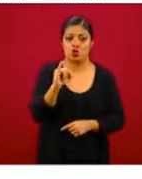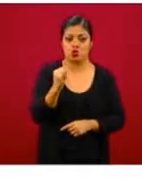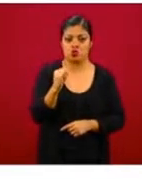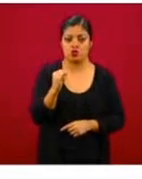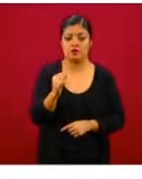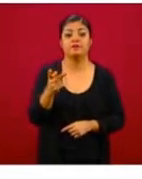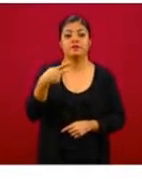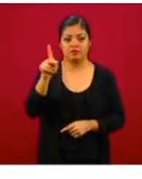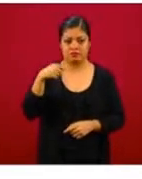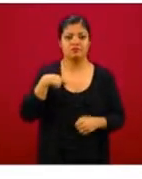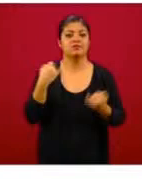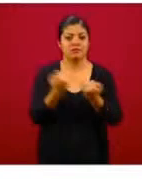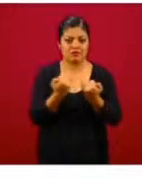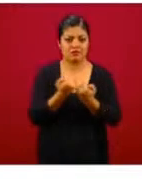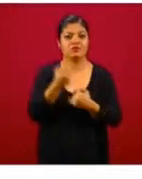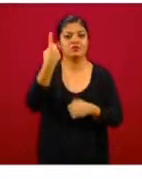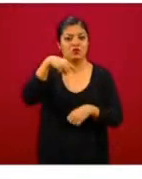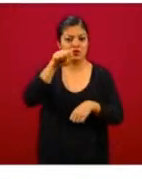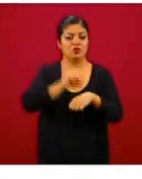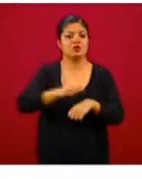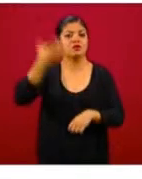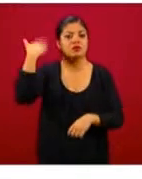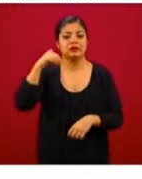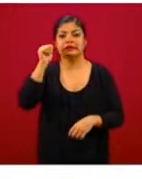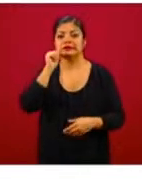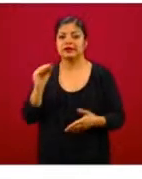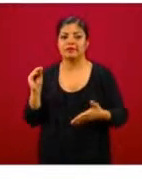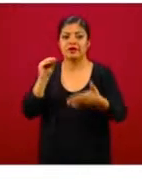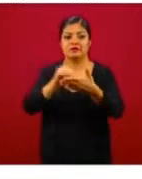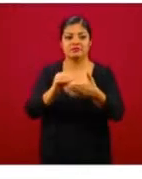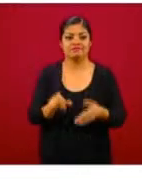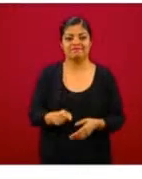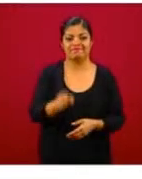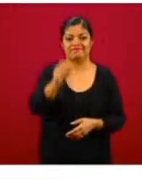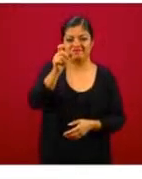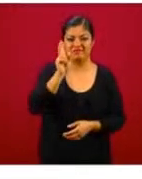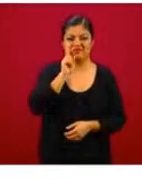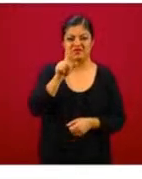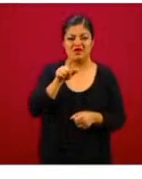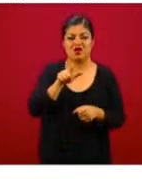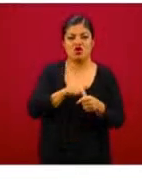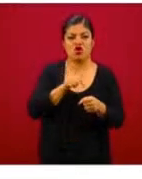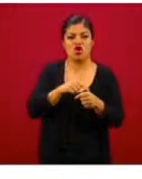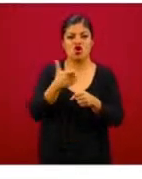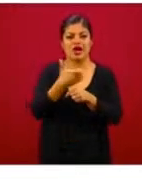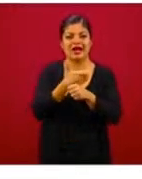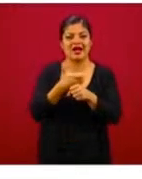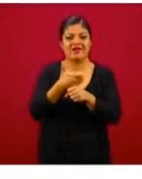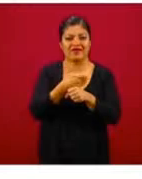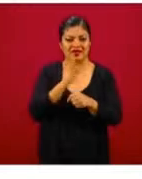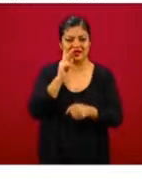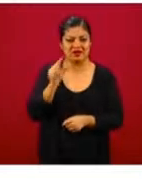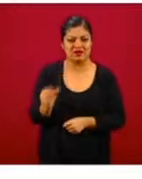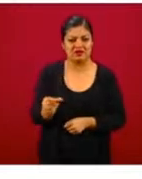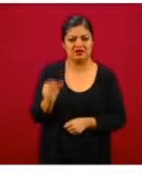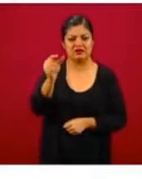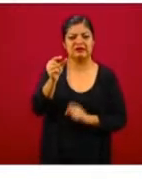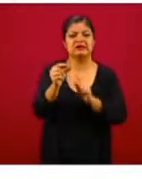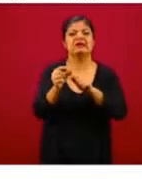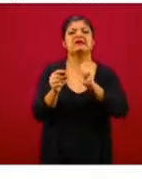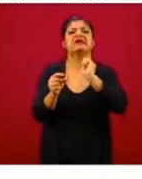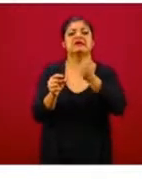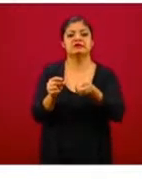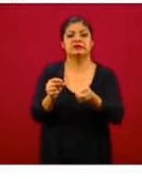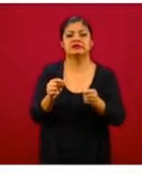through June 1st. That's 14 days in terms of the window for look back. And so from the last week, we